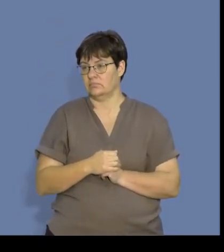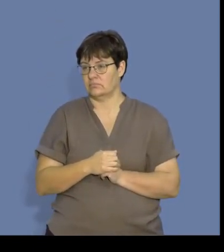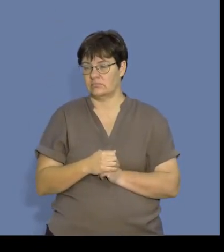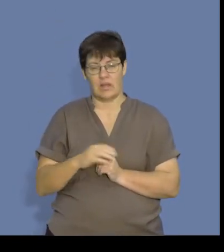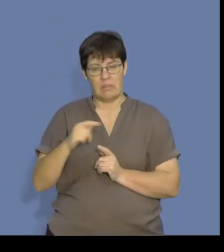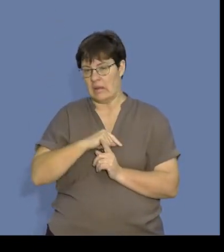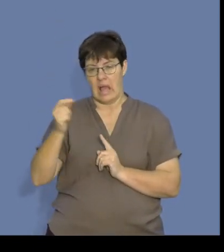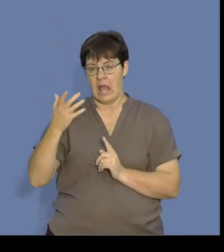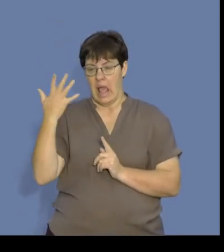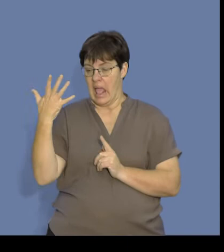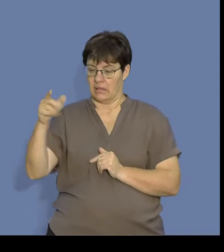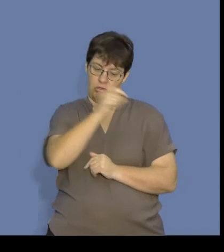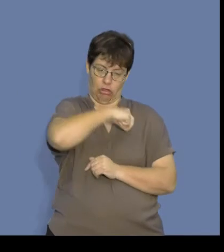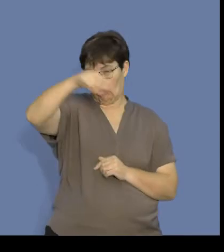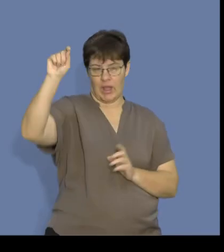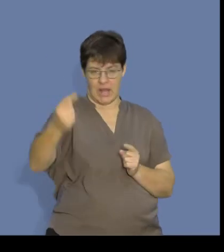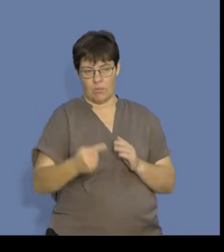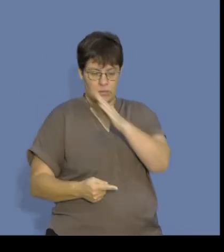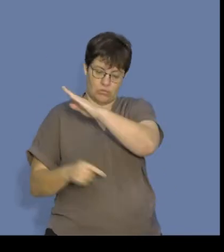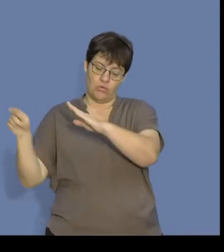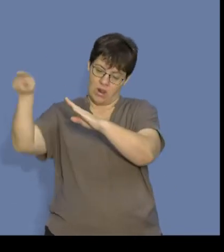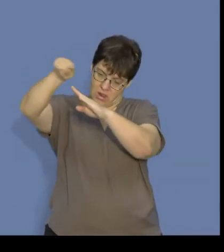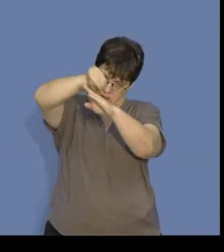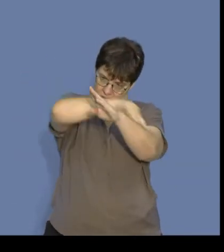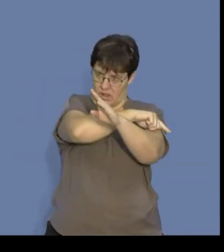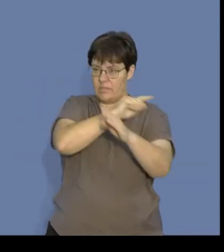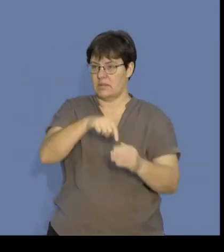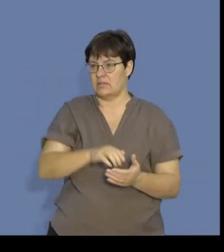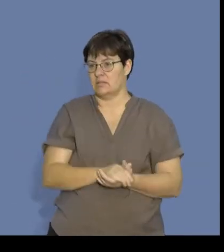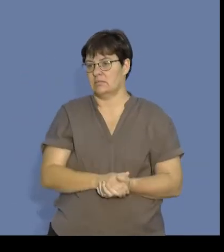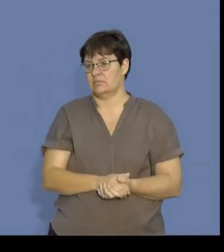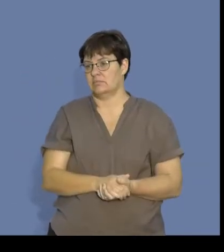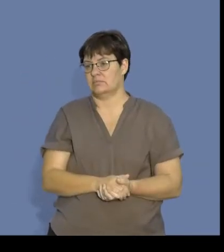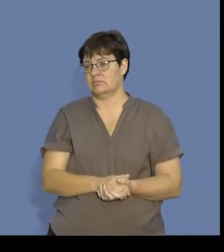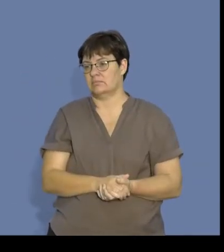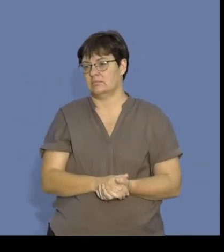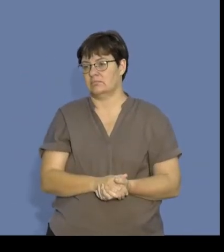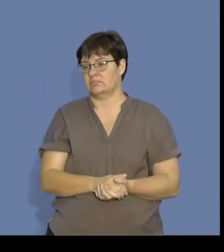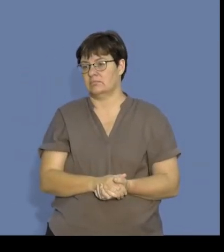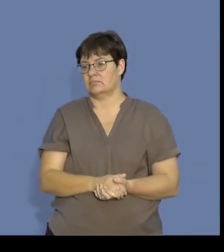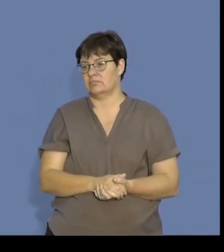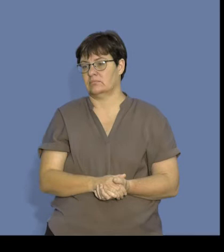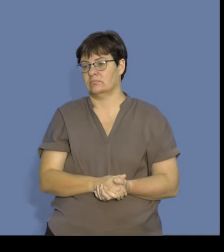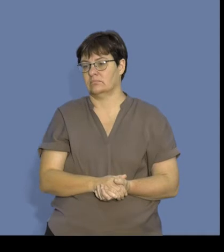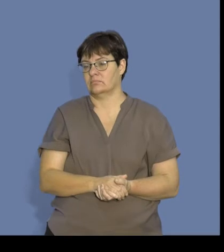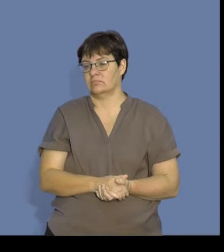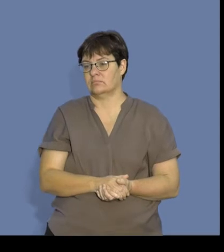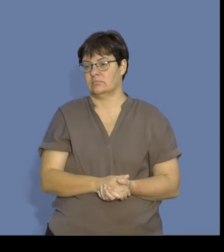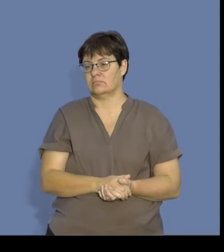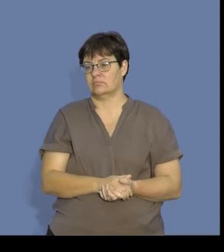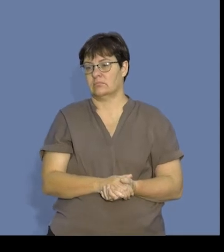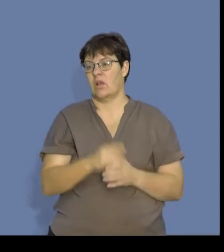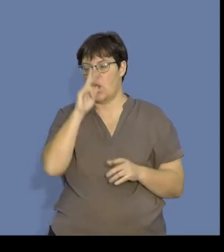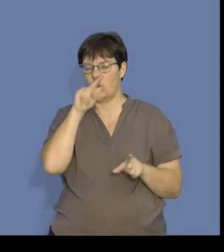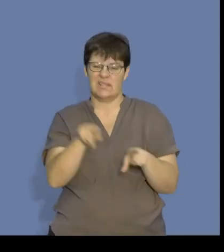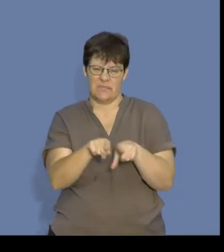this with a ruler. You can see if you try to do it freehand, it will not really be so straight, right? So if you join